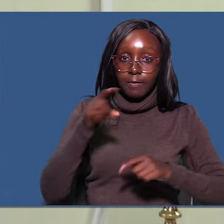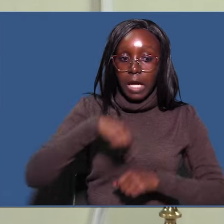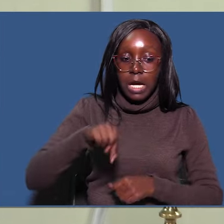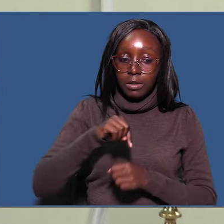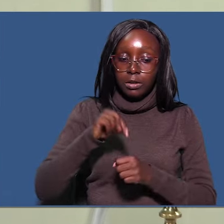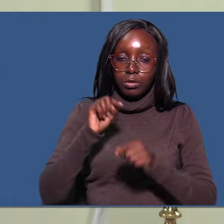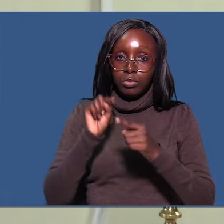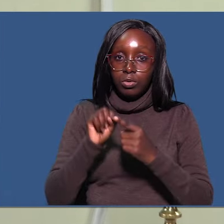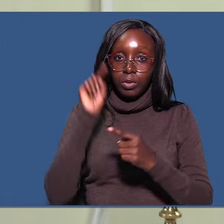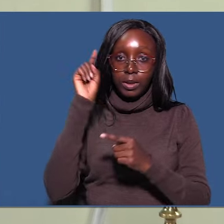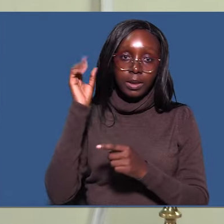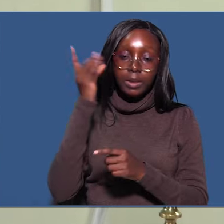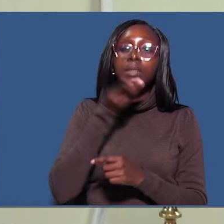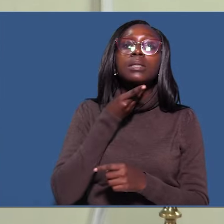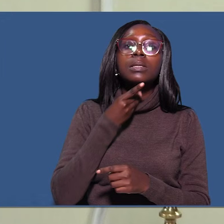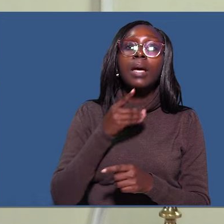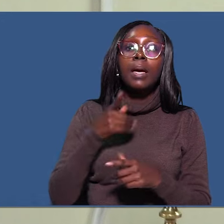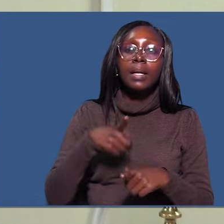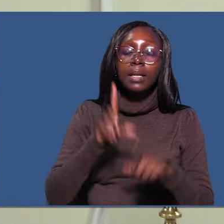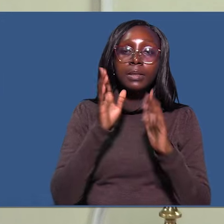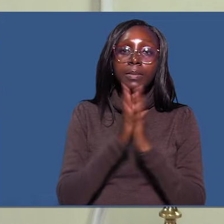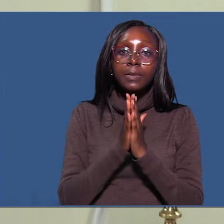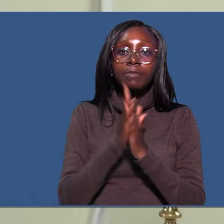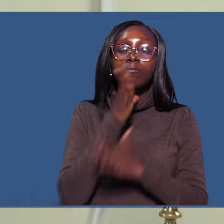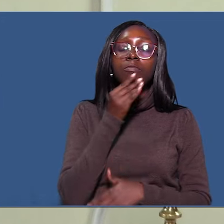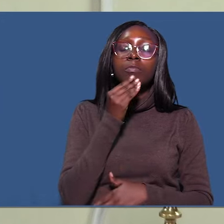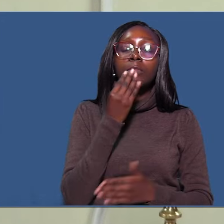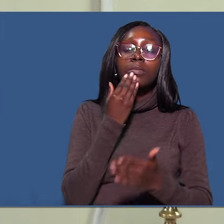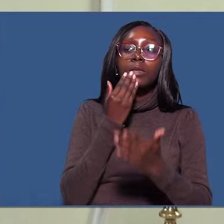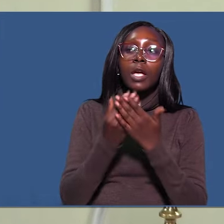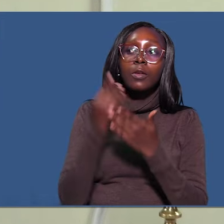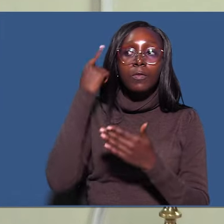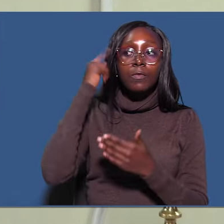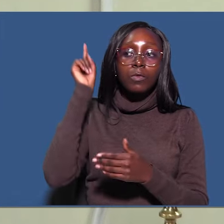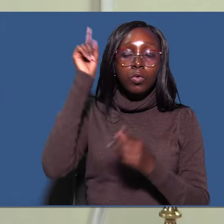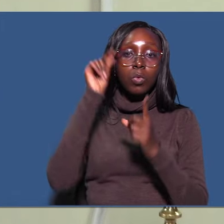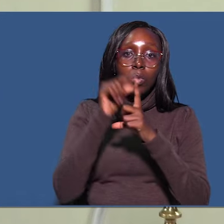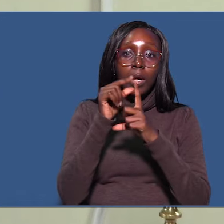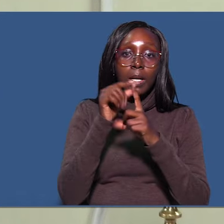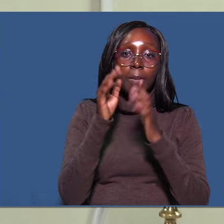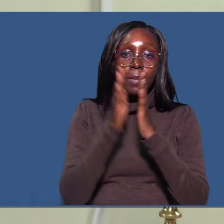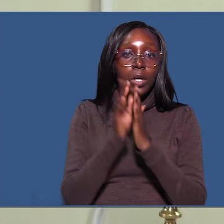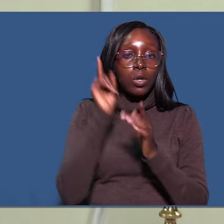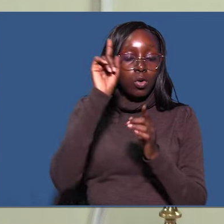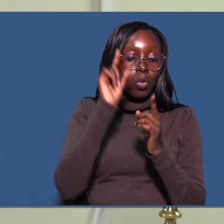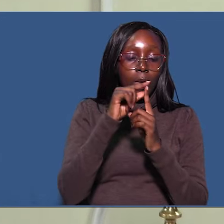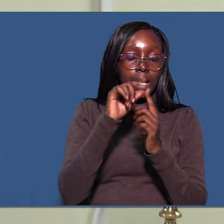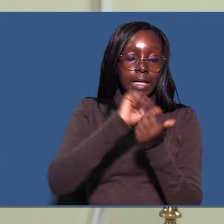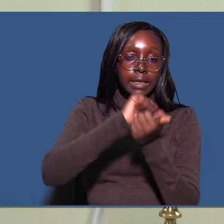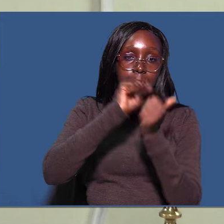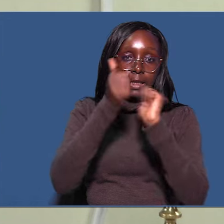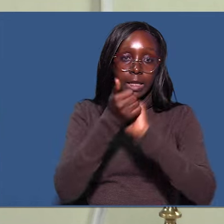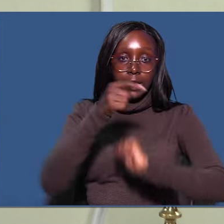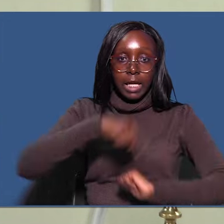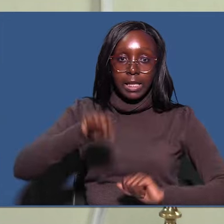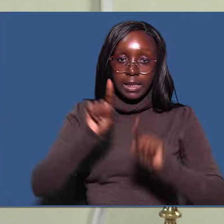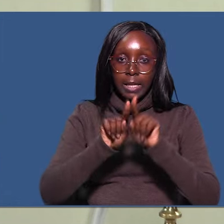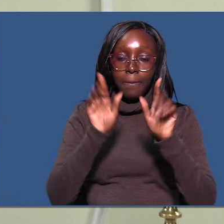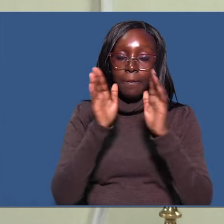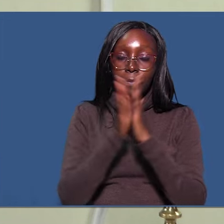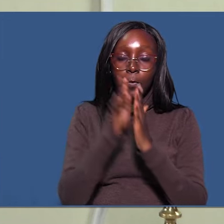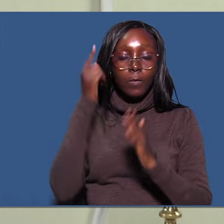desire. Let's pray. Father, we thank you for your word. We pray that your word will change us. And I want to pray for my